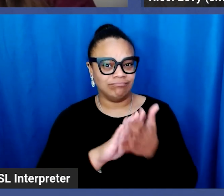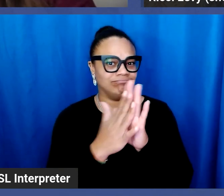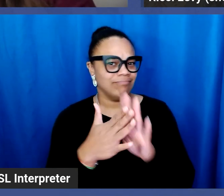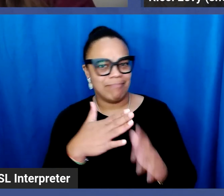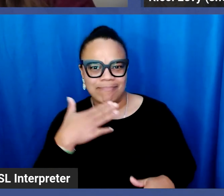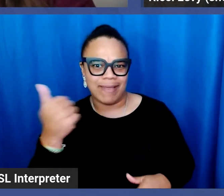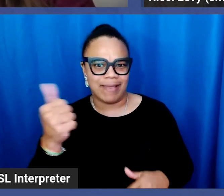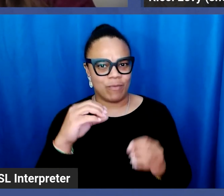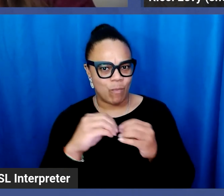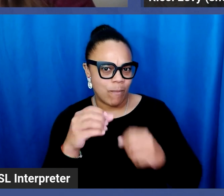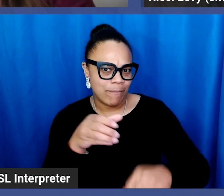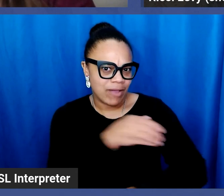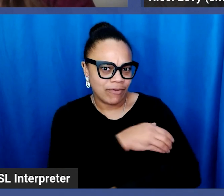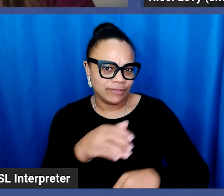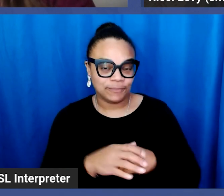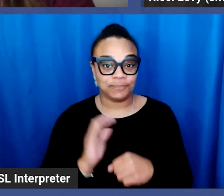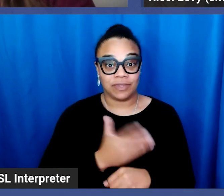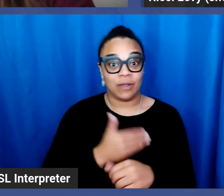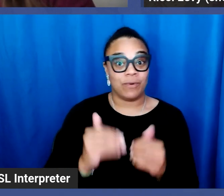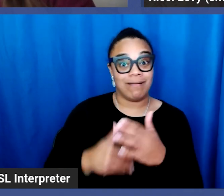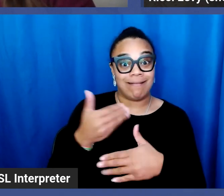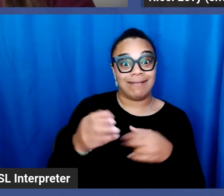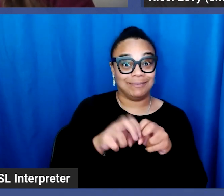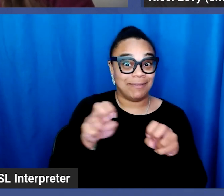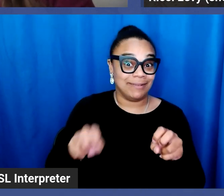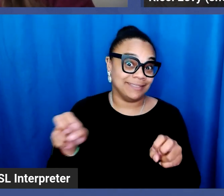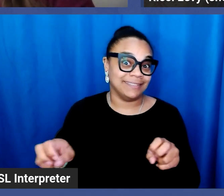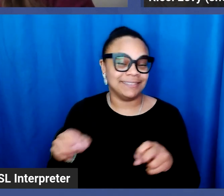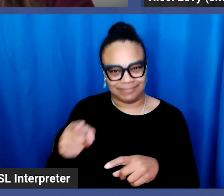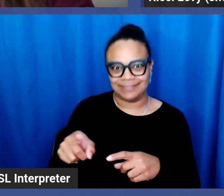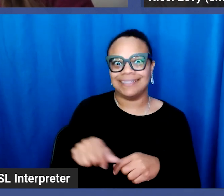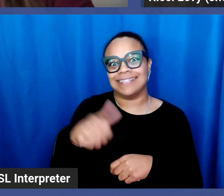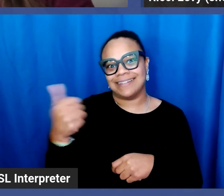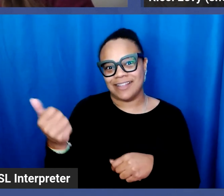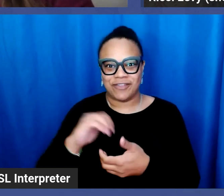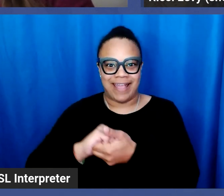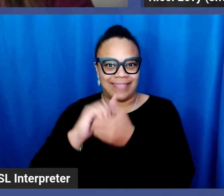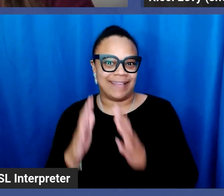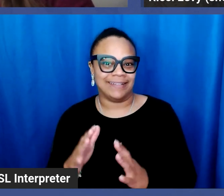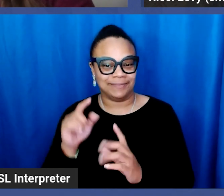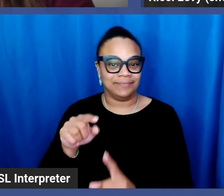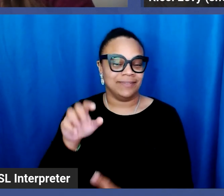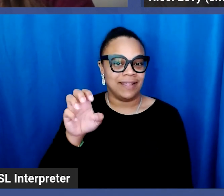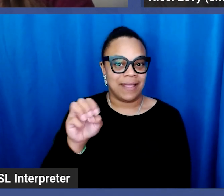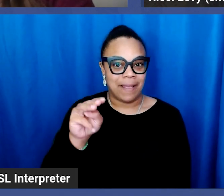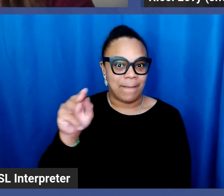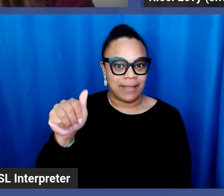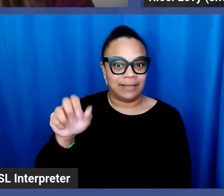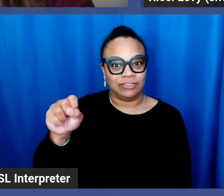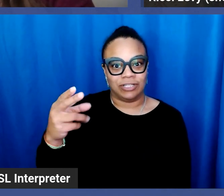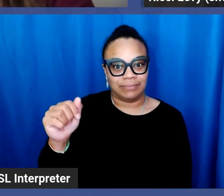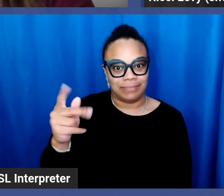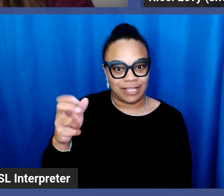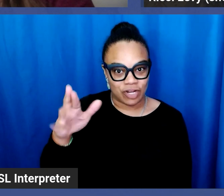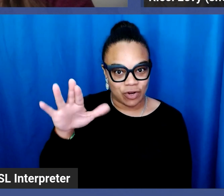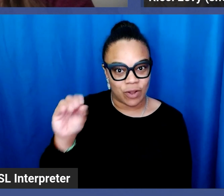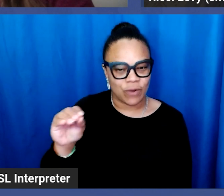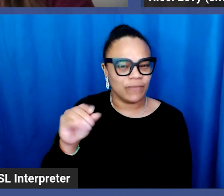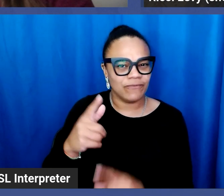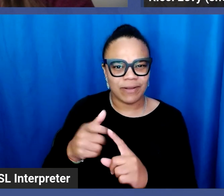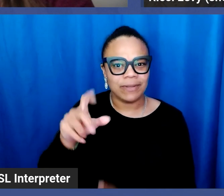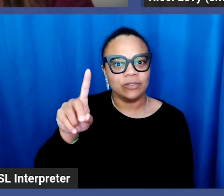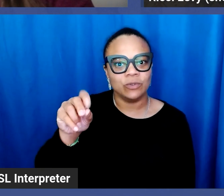powerful. Our next guest is one of those allies. This is Emma Shapiro at Don't Delete